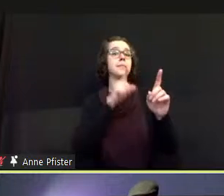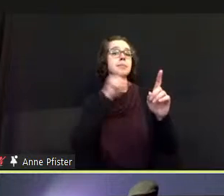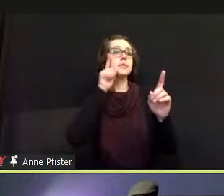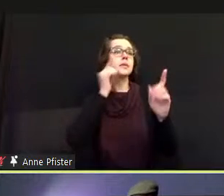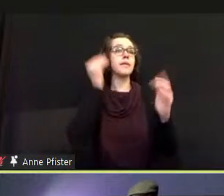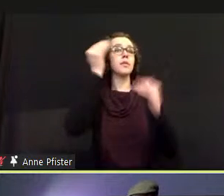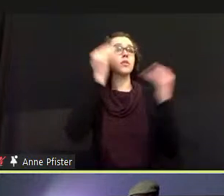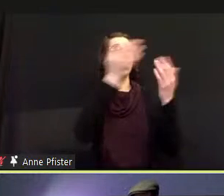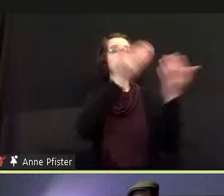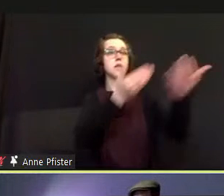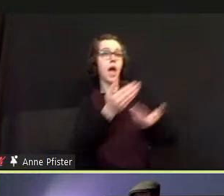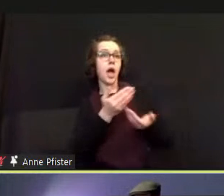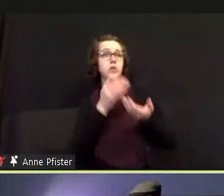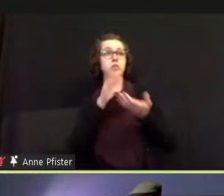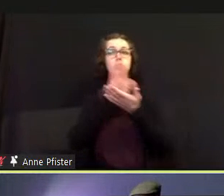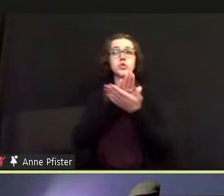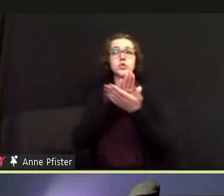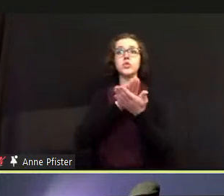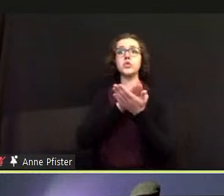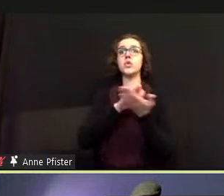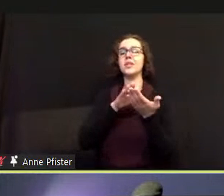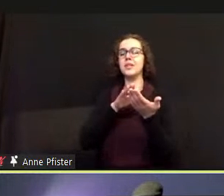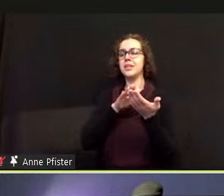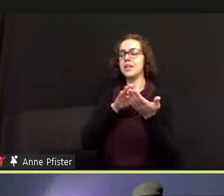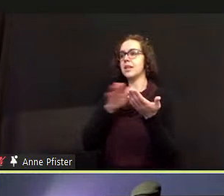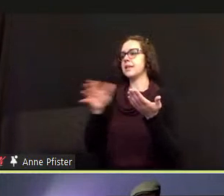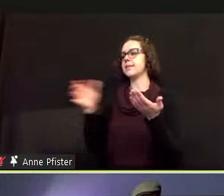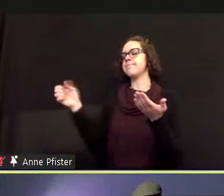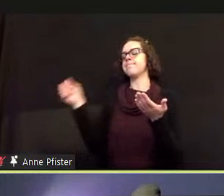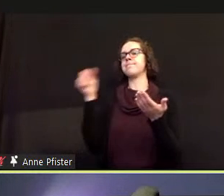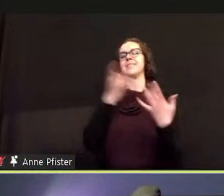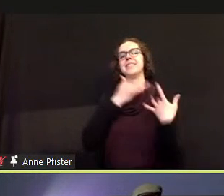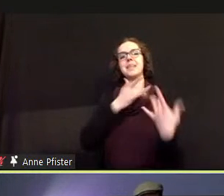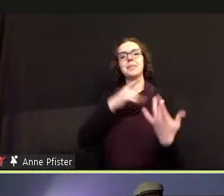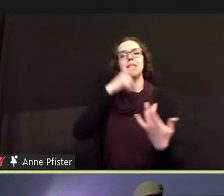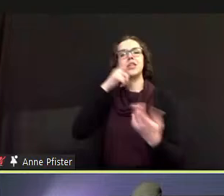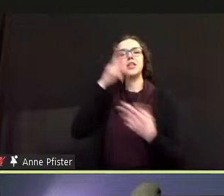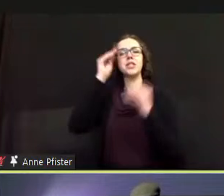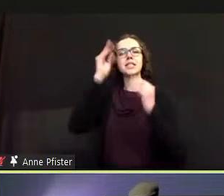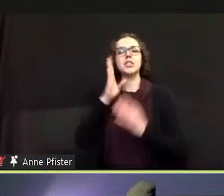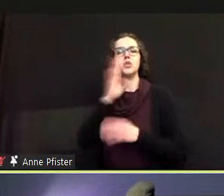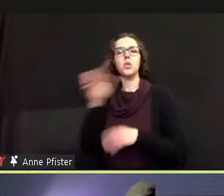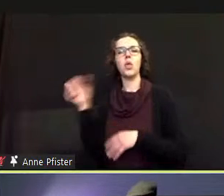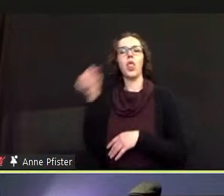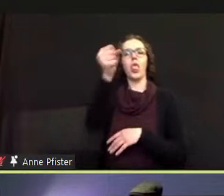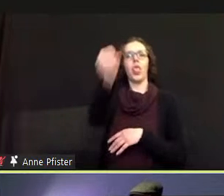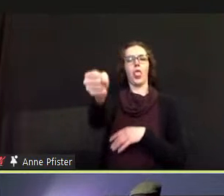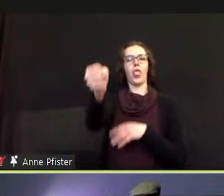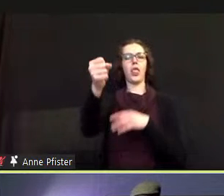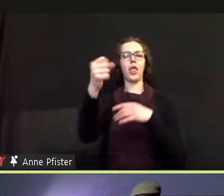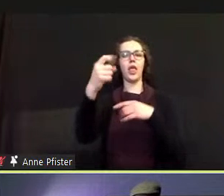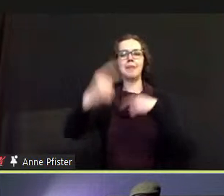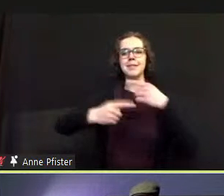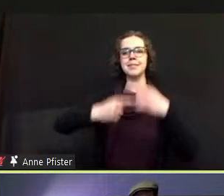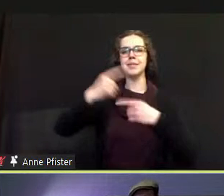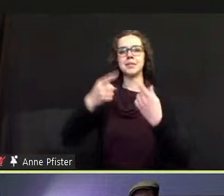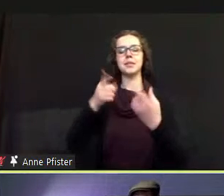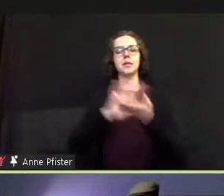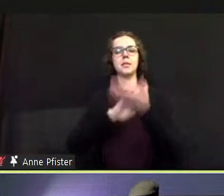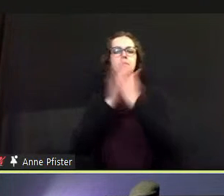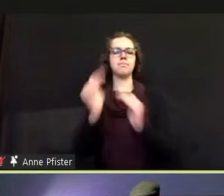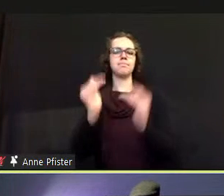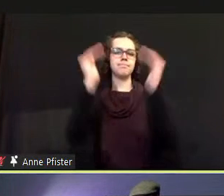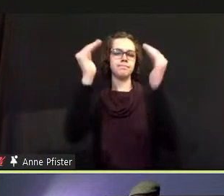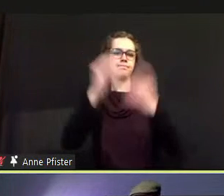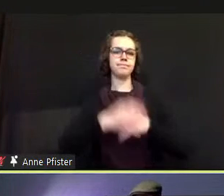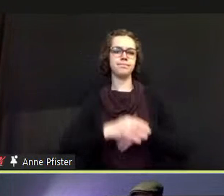subordinate positions to hearing folks who often don't sign. However, we are seeing some positive things. Marie Coppola has been doing